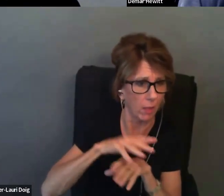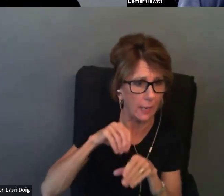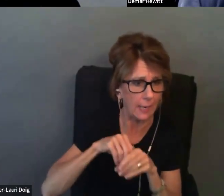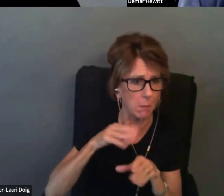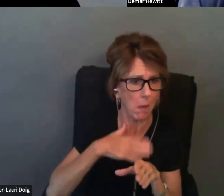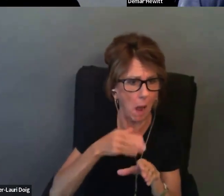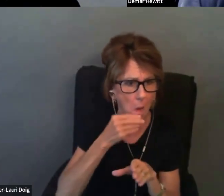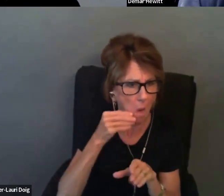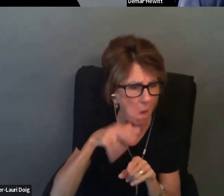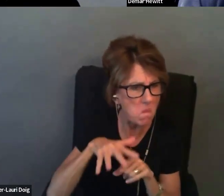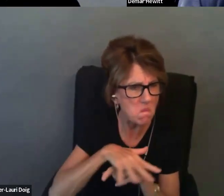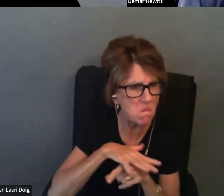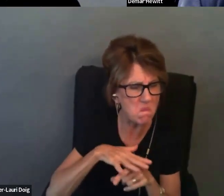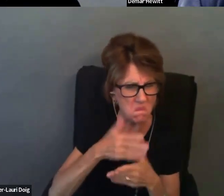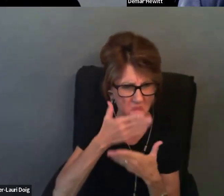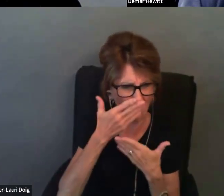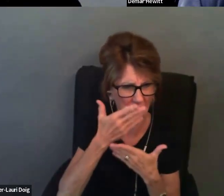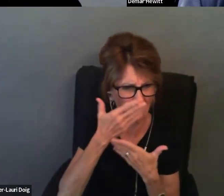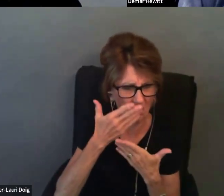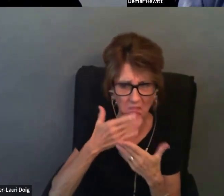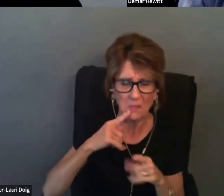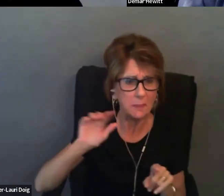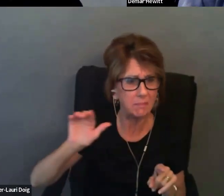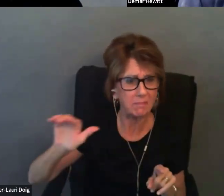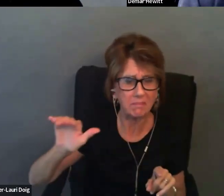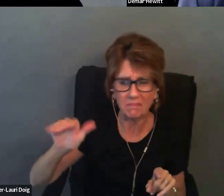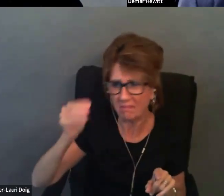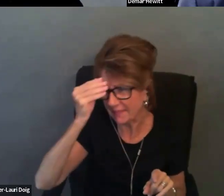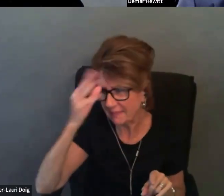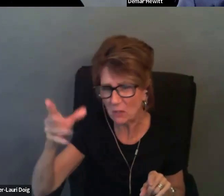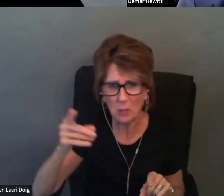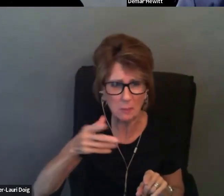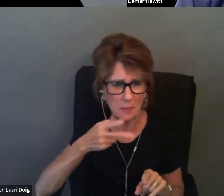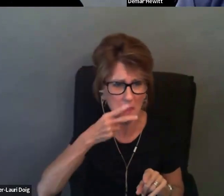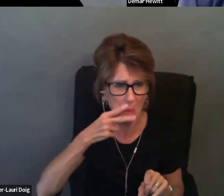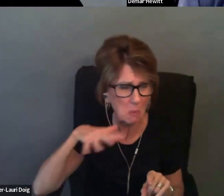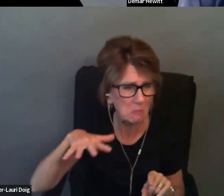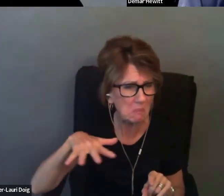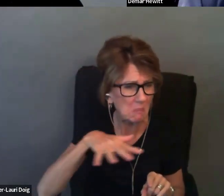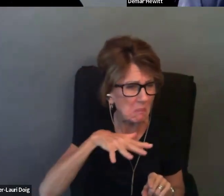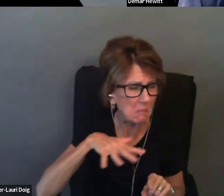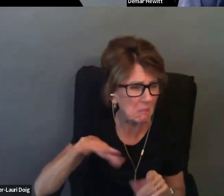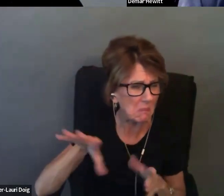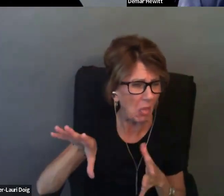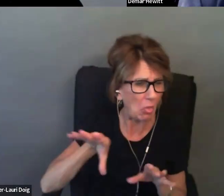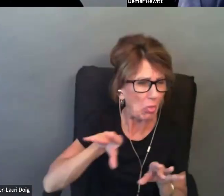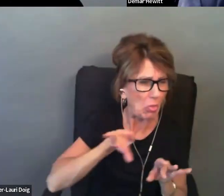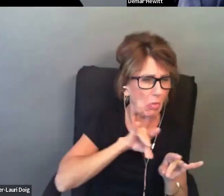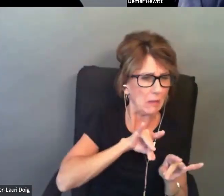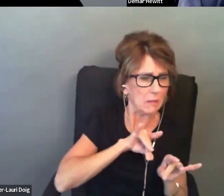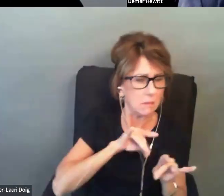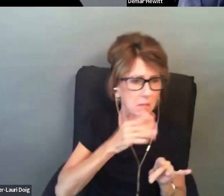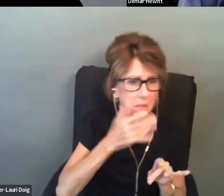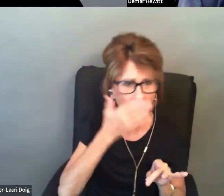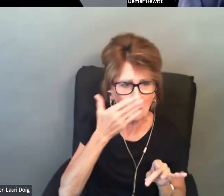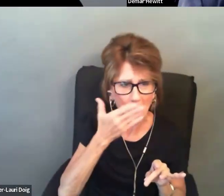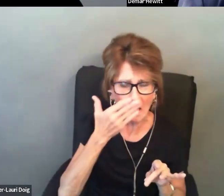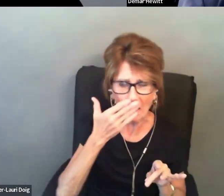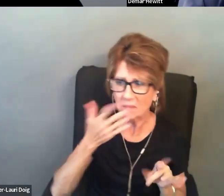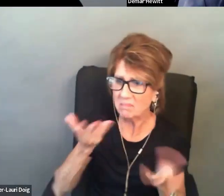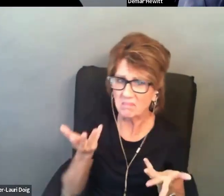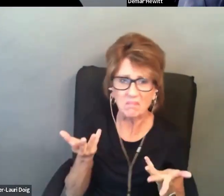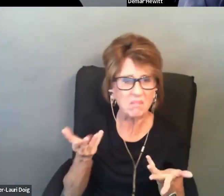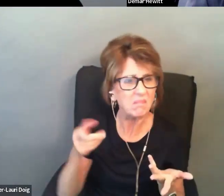have spoken to the landlord about addressing the smoke. And since that the landlord